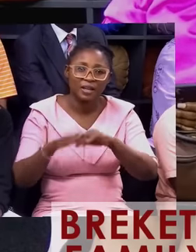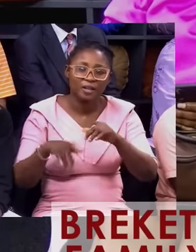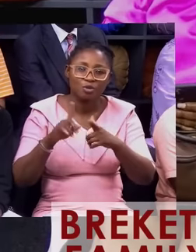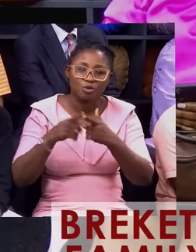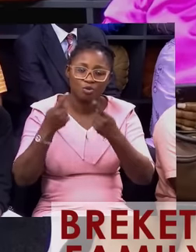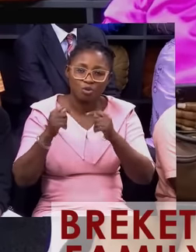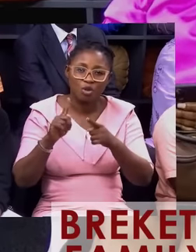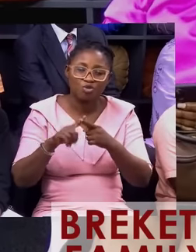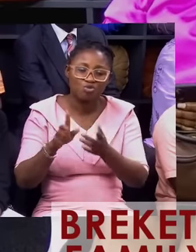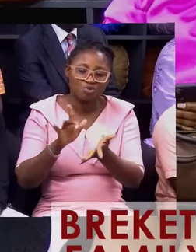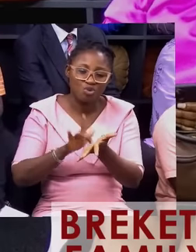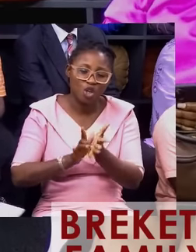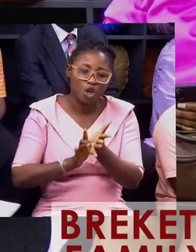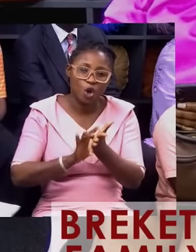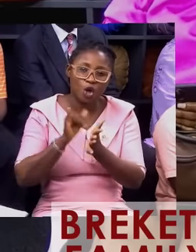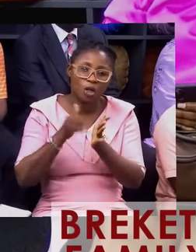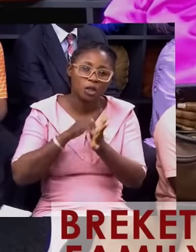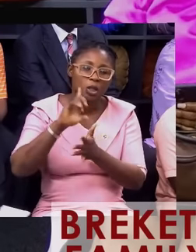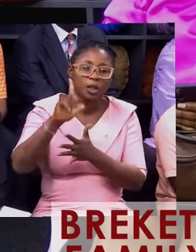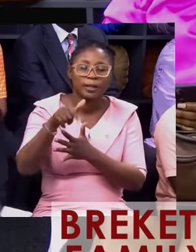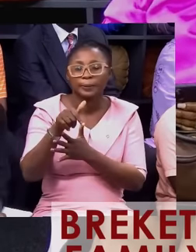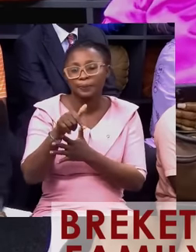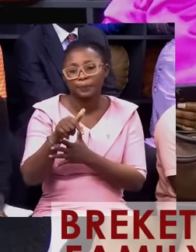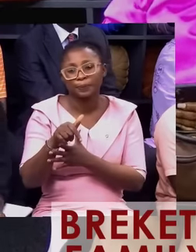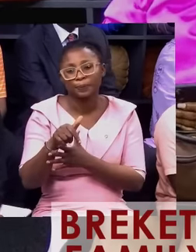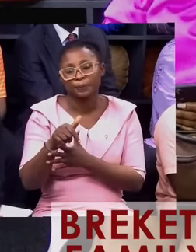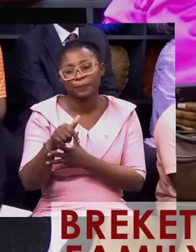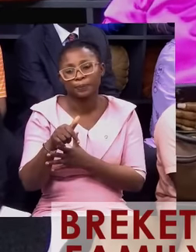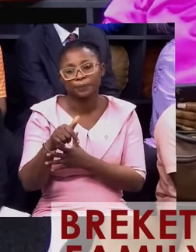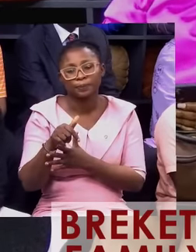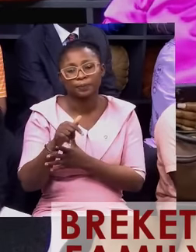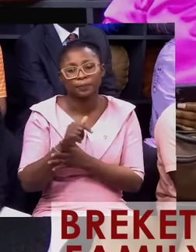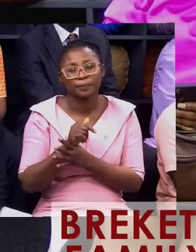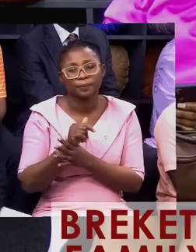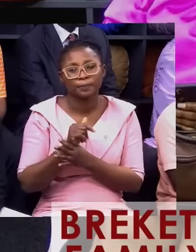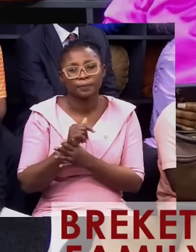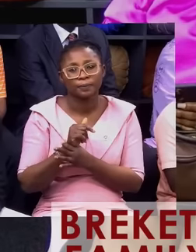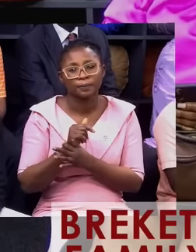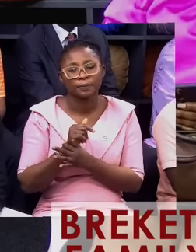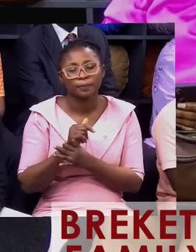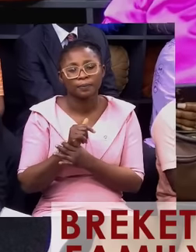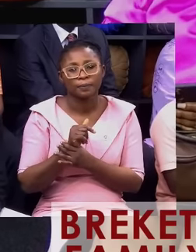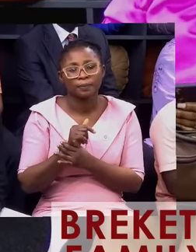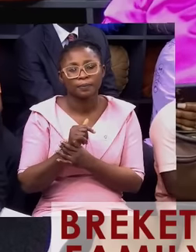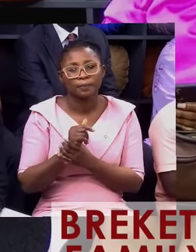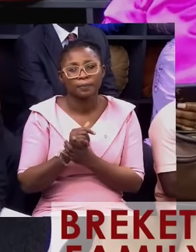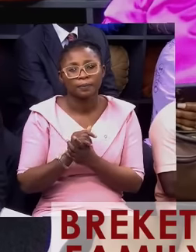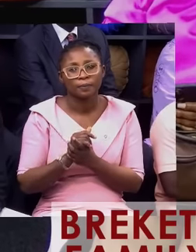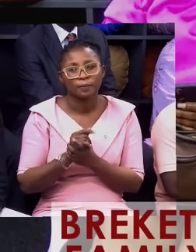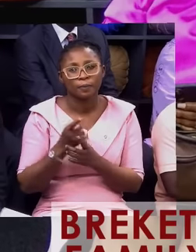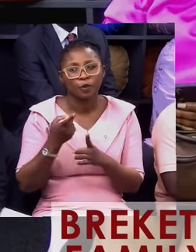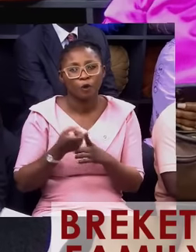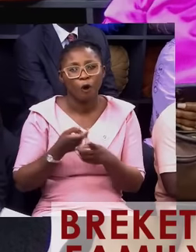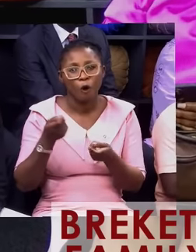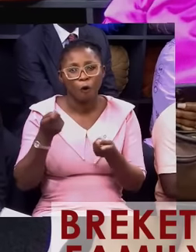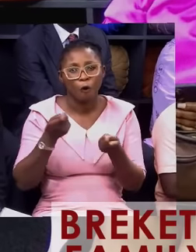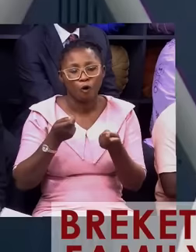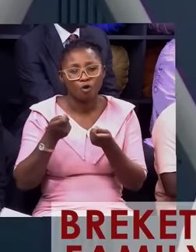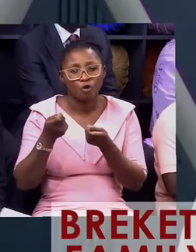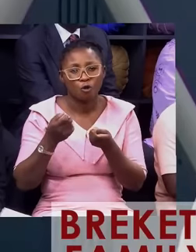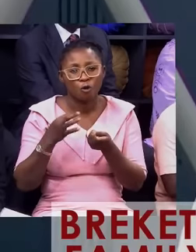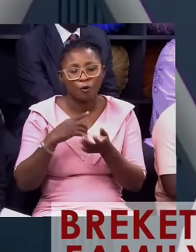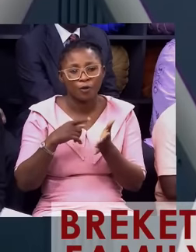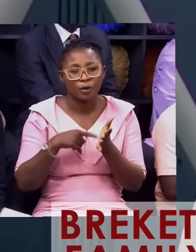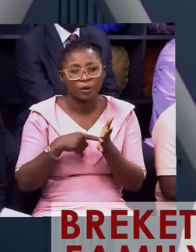to provide the Cure um from the Disease Control aspect of